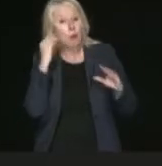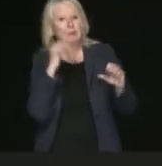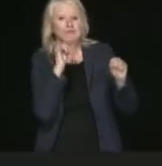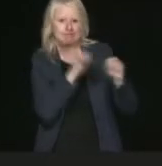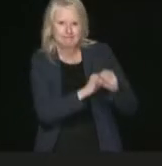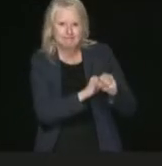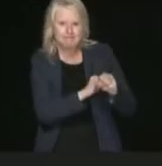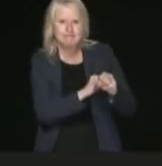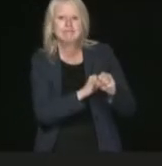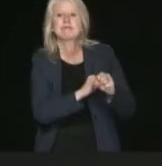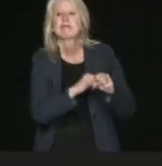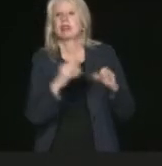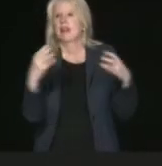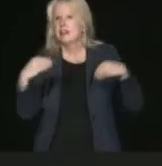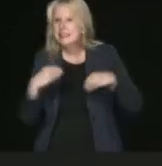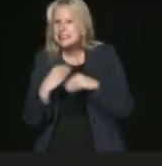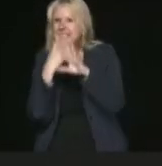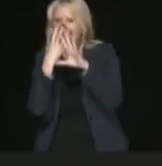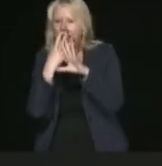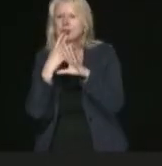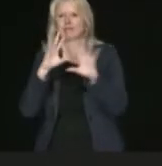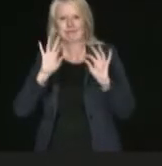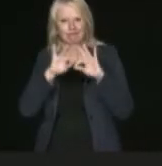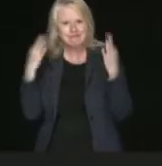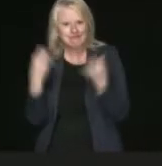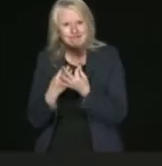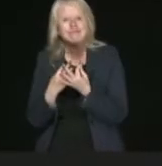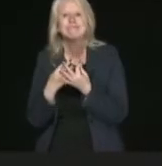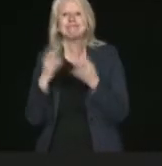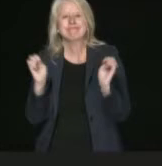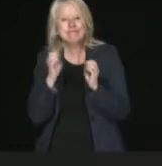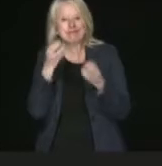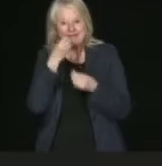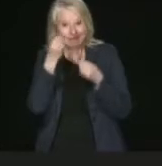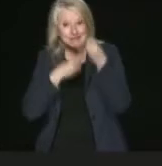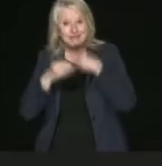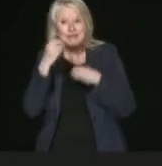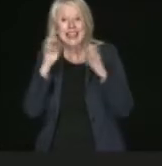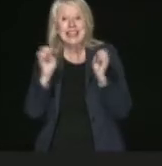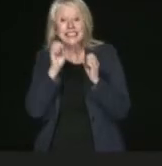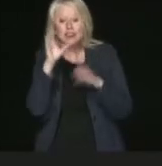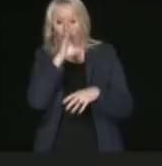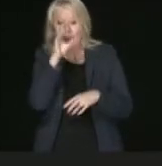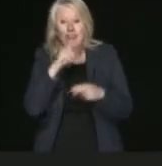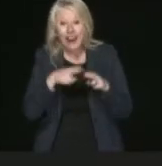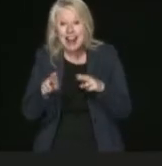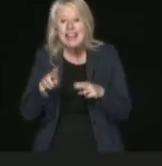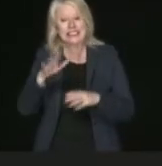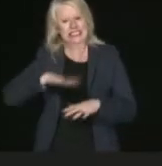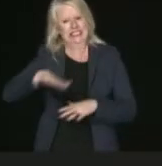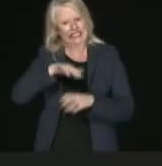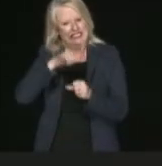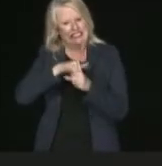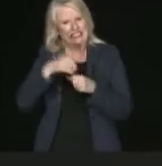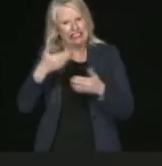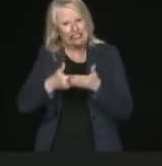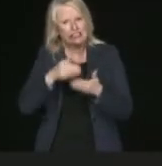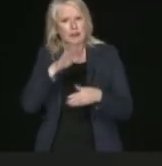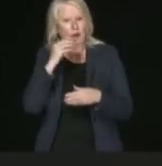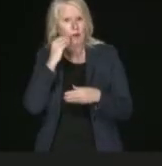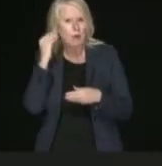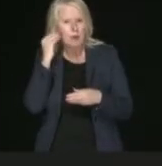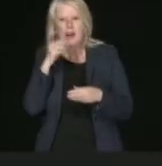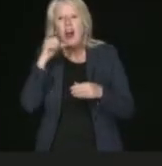You'll have to Skype that big family dinner. And the Easter egg hunt, well, it'll have to happen around the house instead of